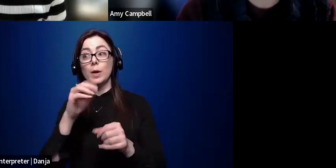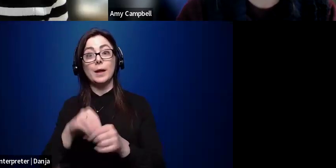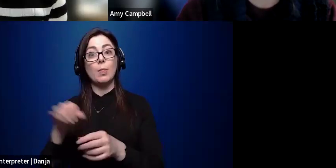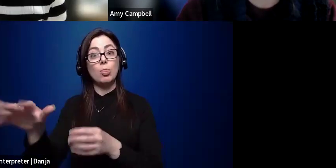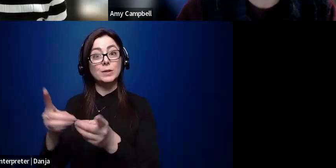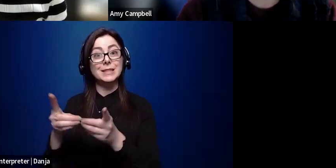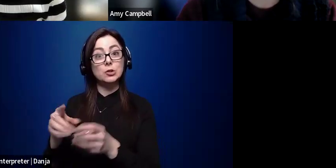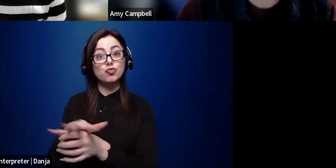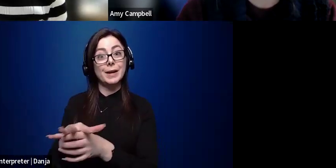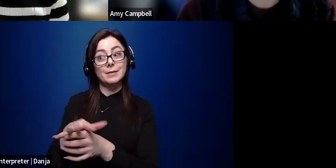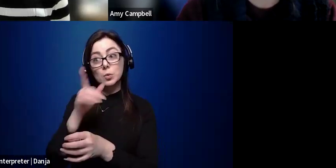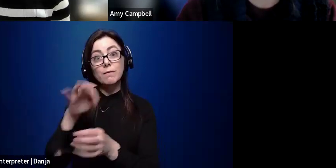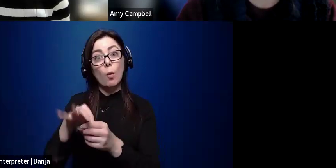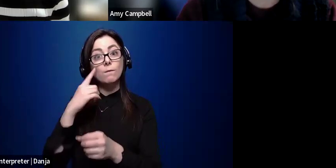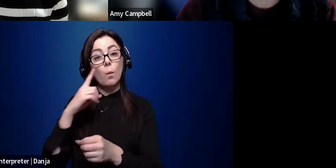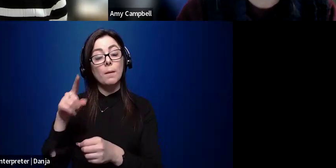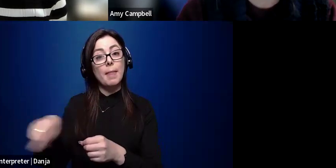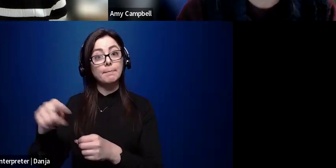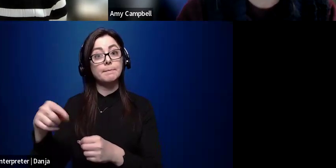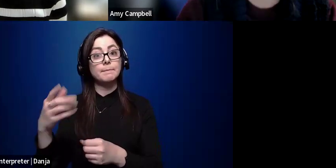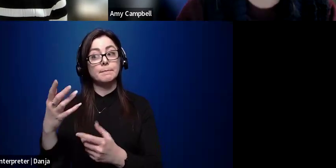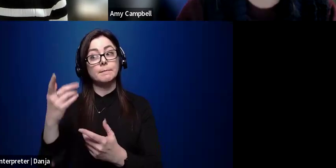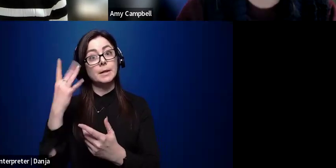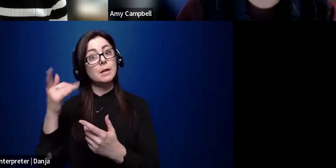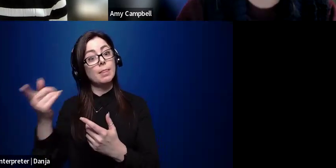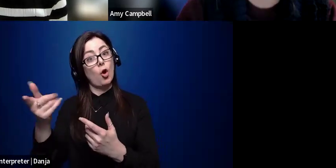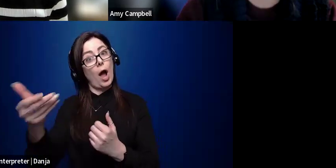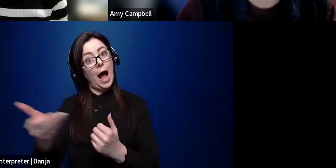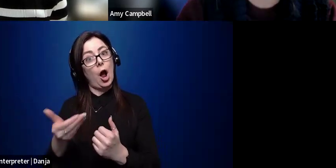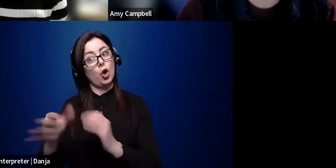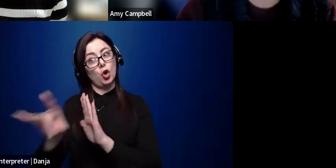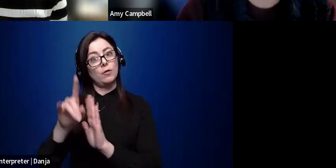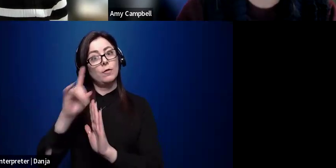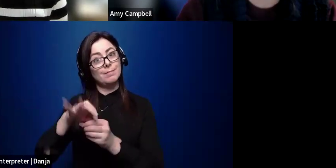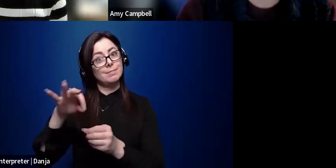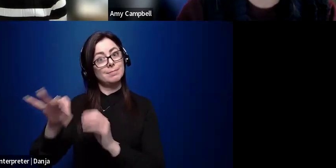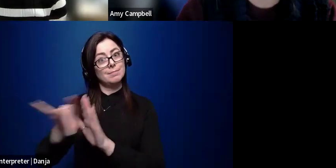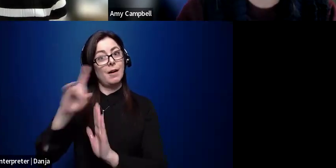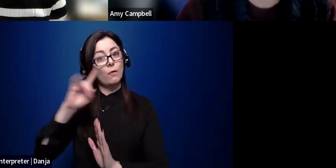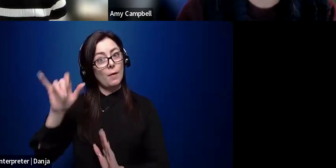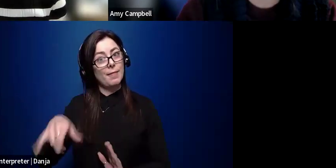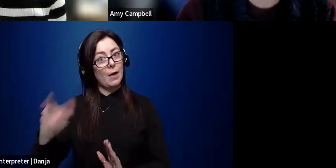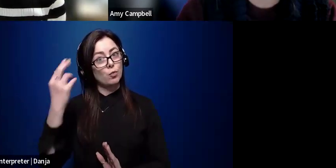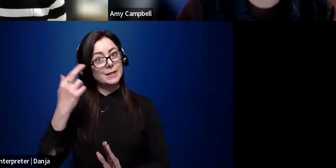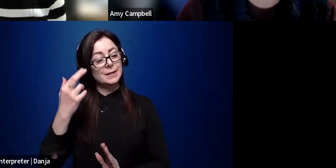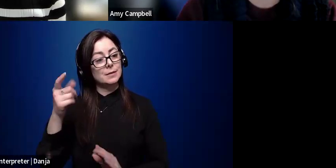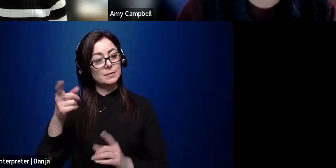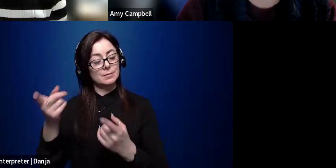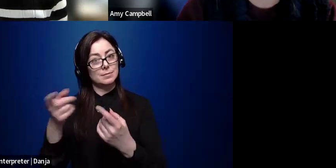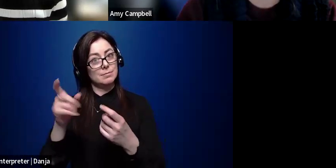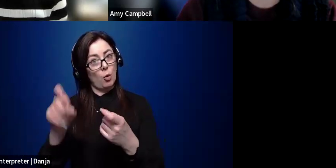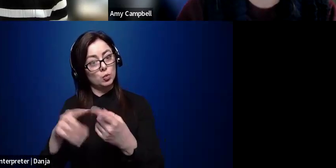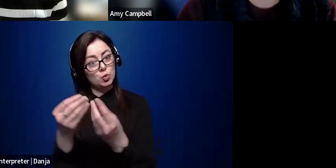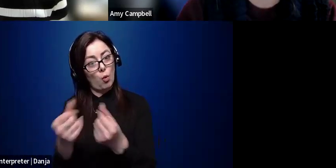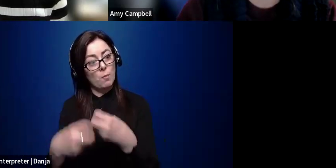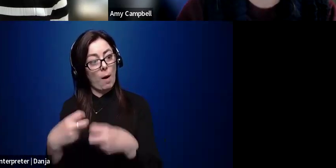problem solvers. That's what they're hired to do. So don't be afraid to tell your story. And there's several people you